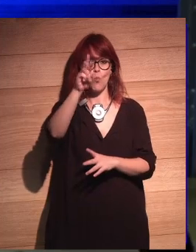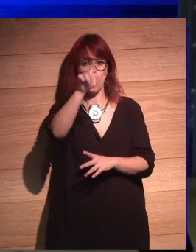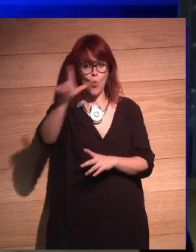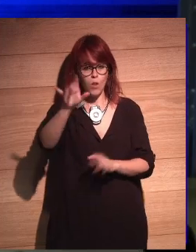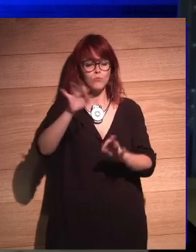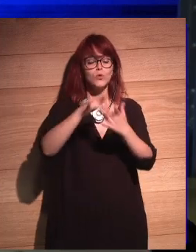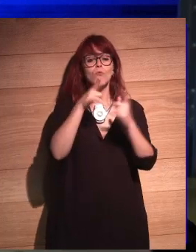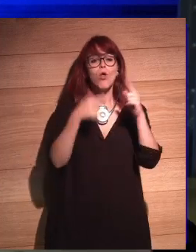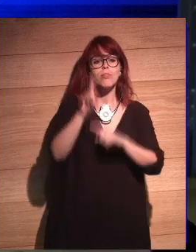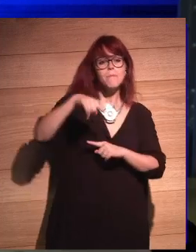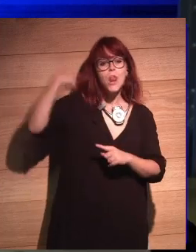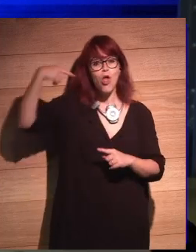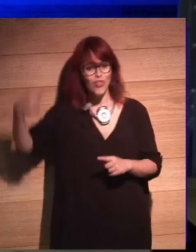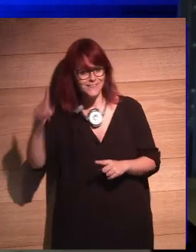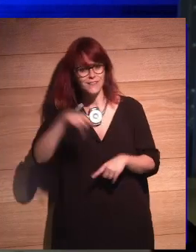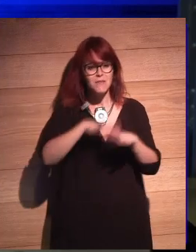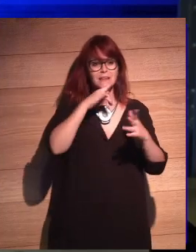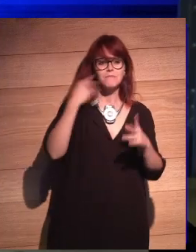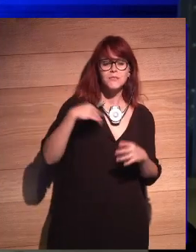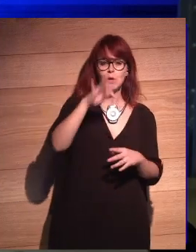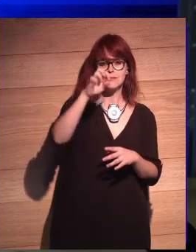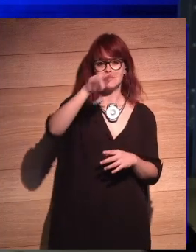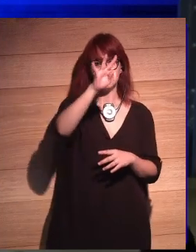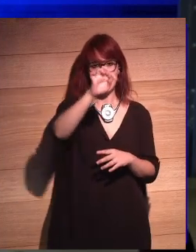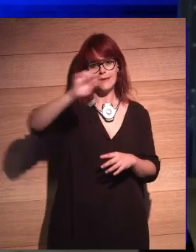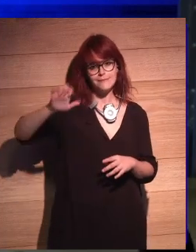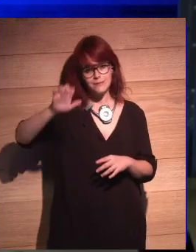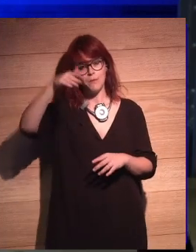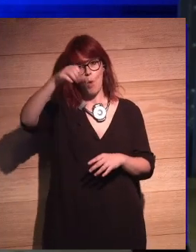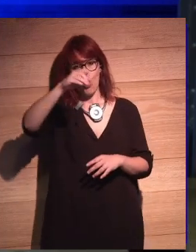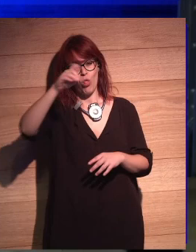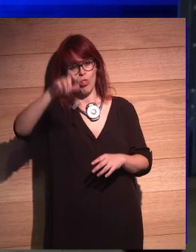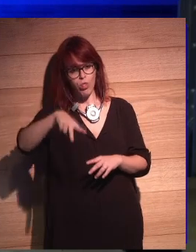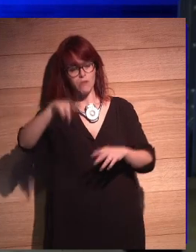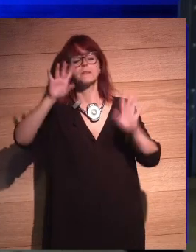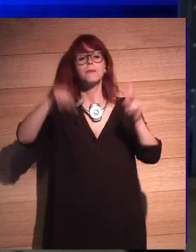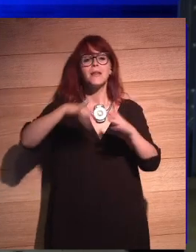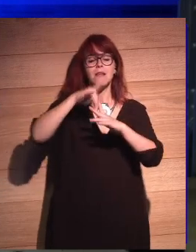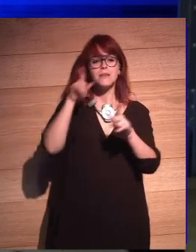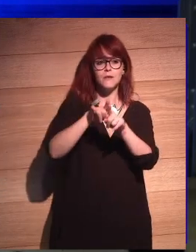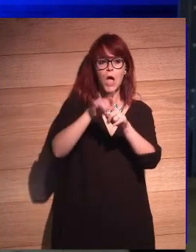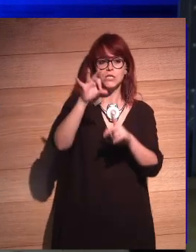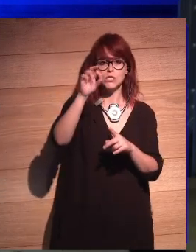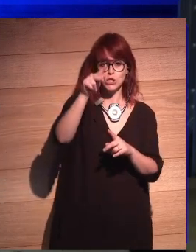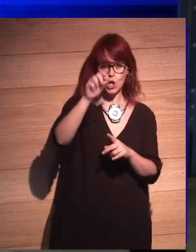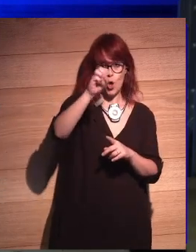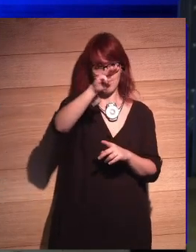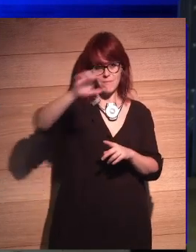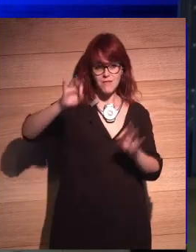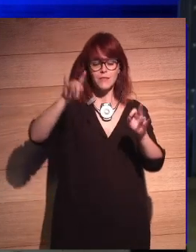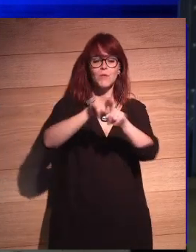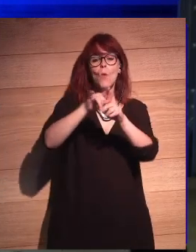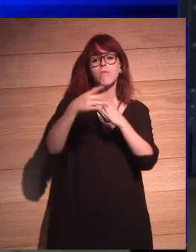London and the Tate Modern in London. And we also went to Skopje, thanks to the British Council again, where